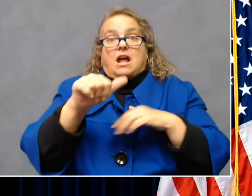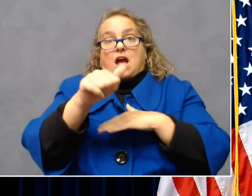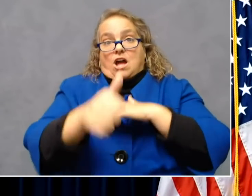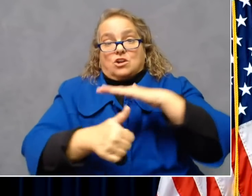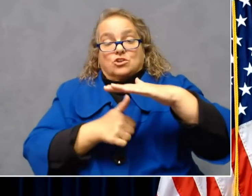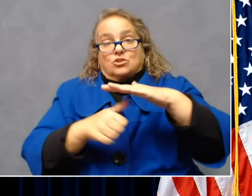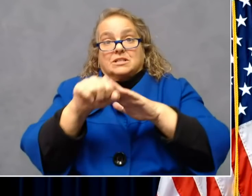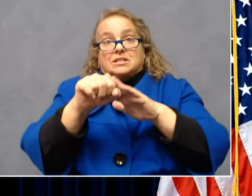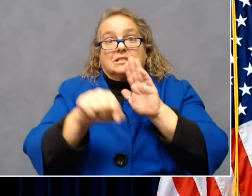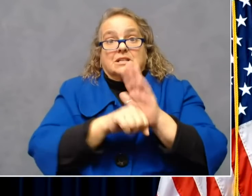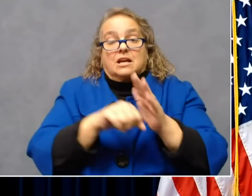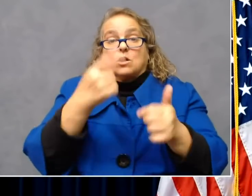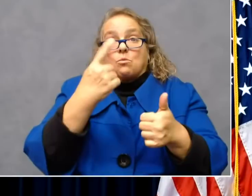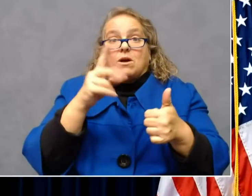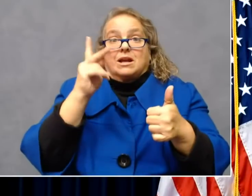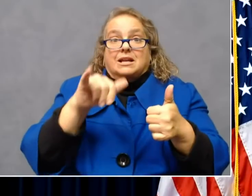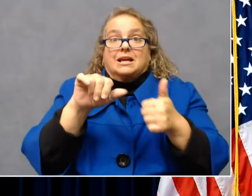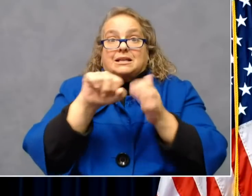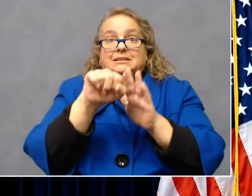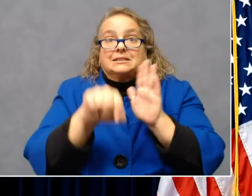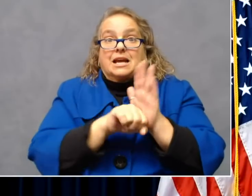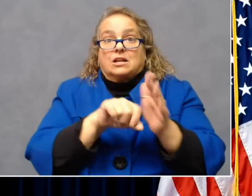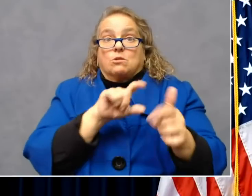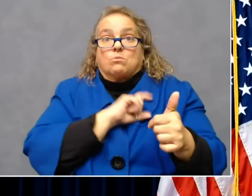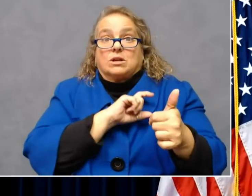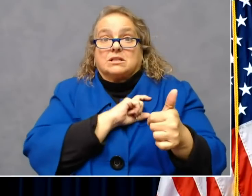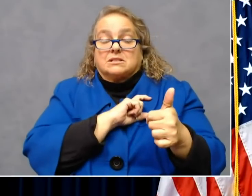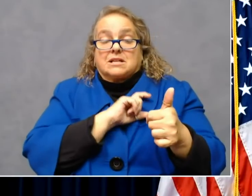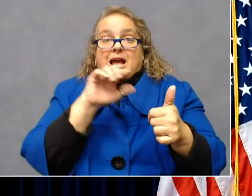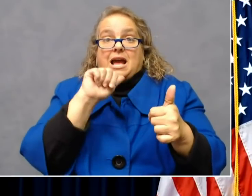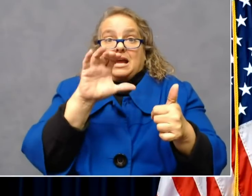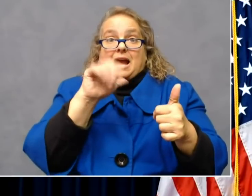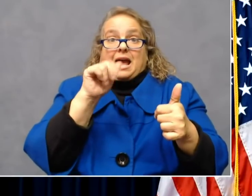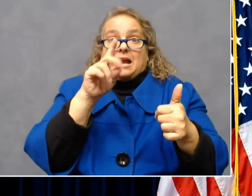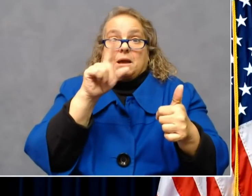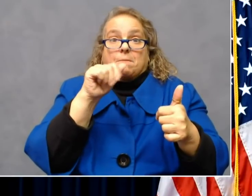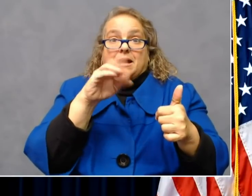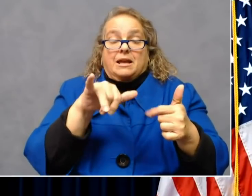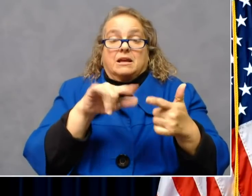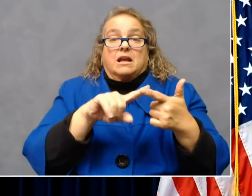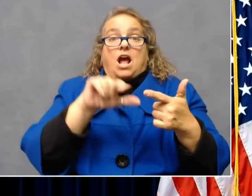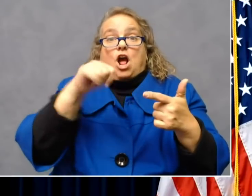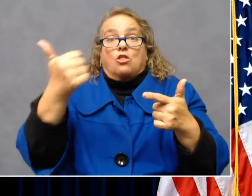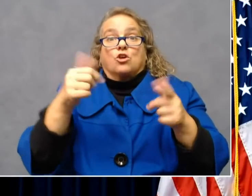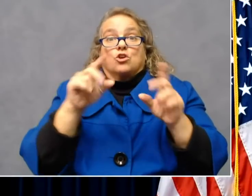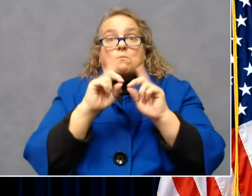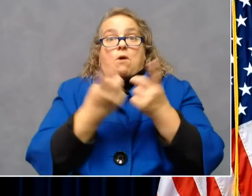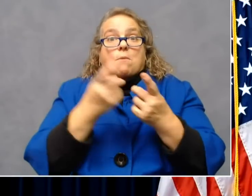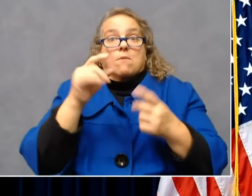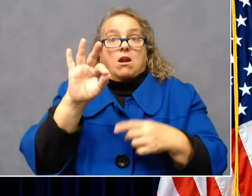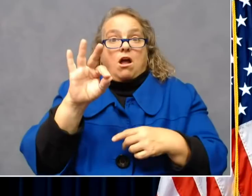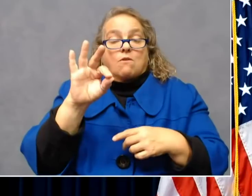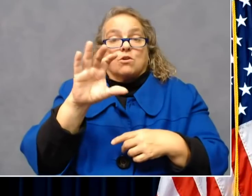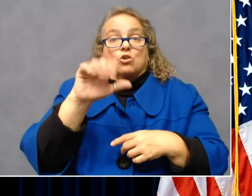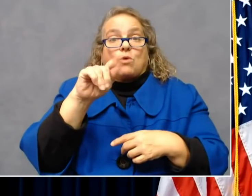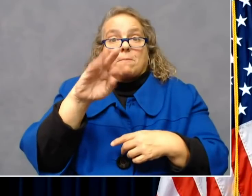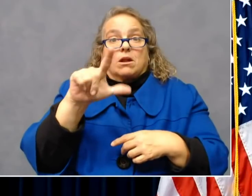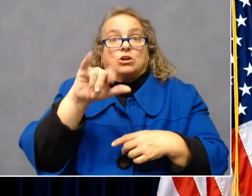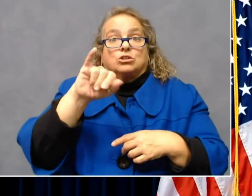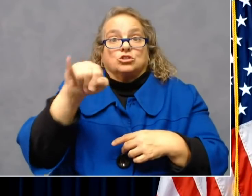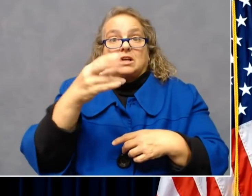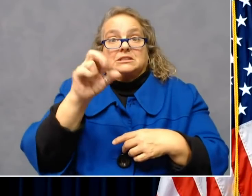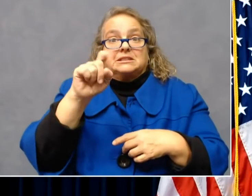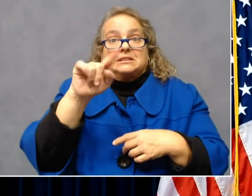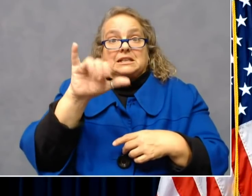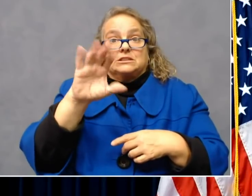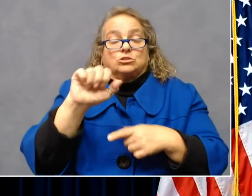is the Kentucky State Police Academy, and the other is the Department of Criminal Justice training. And there have